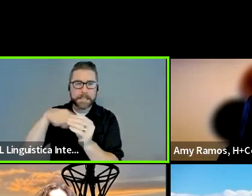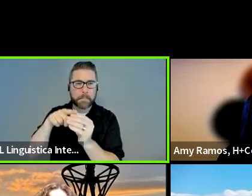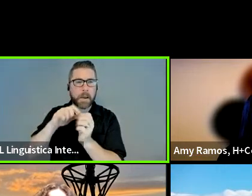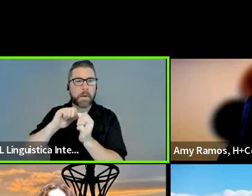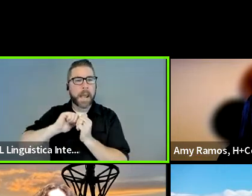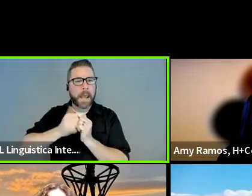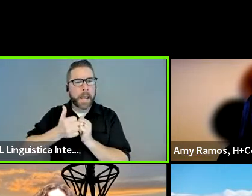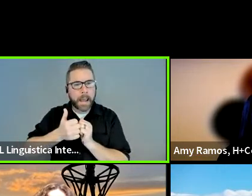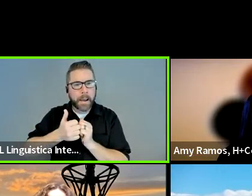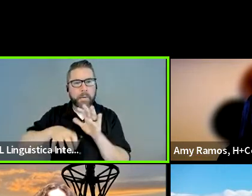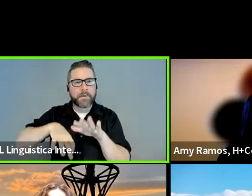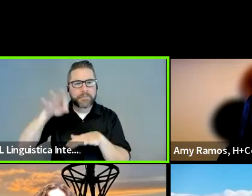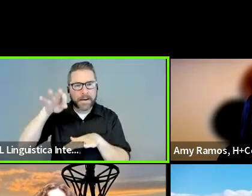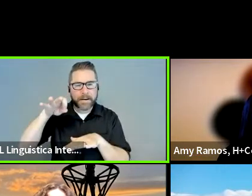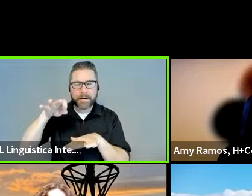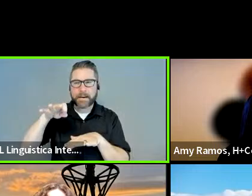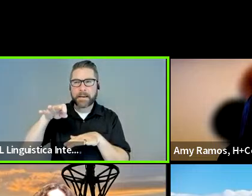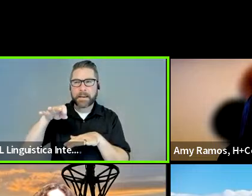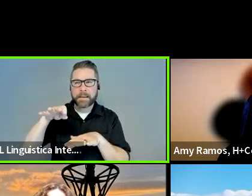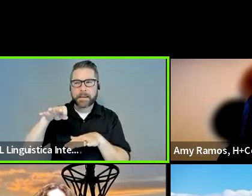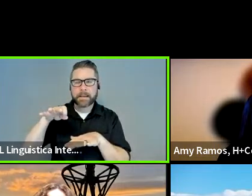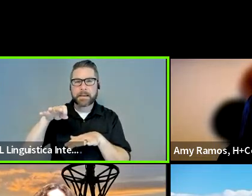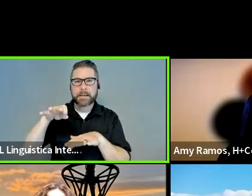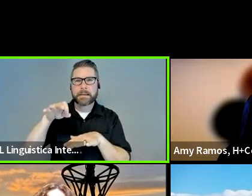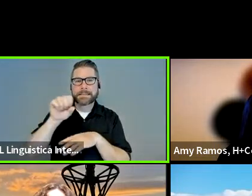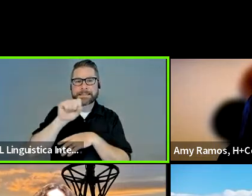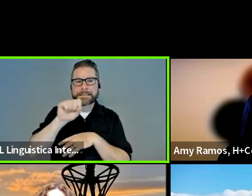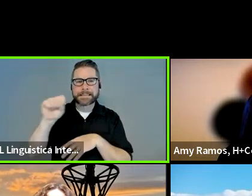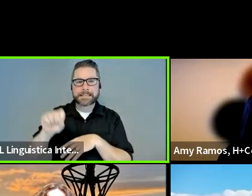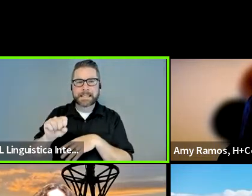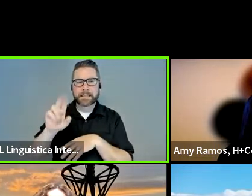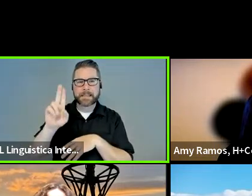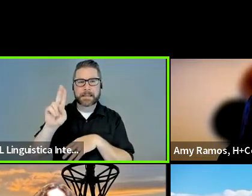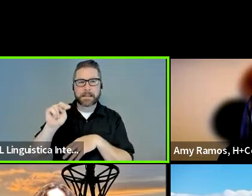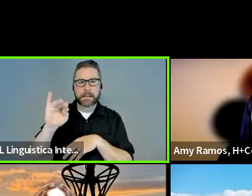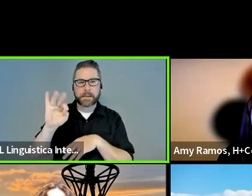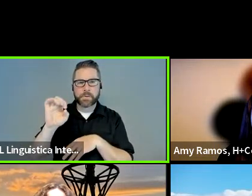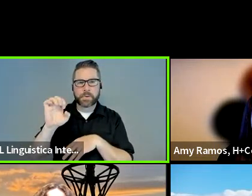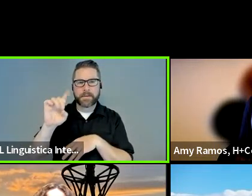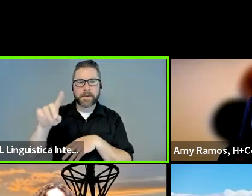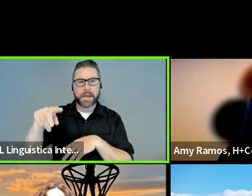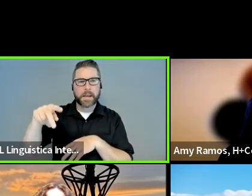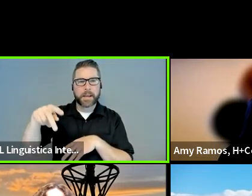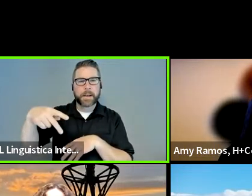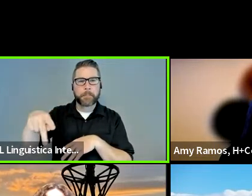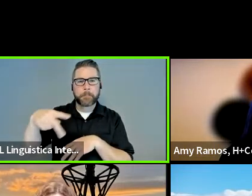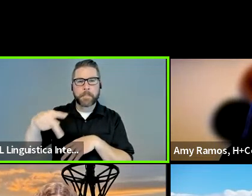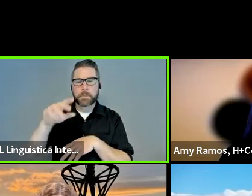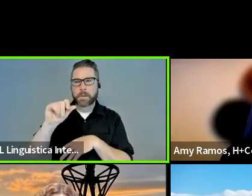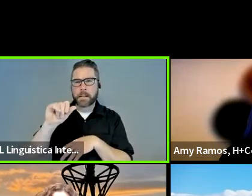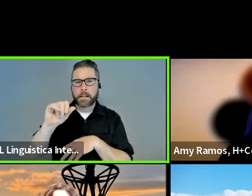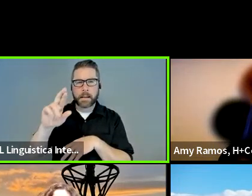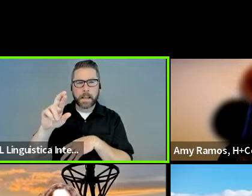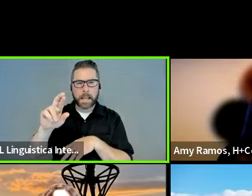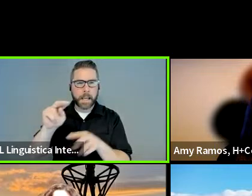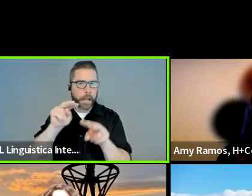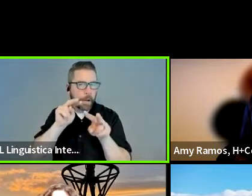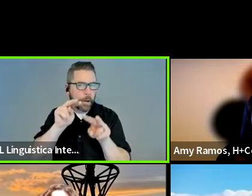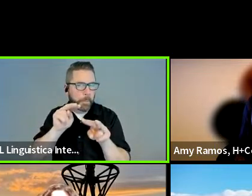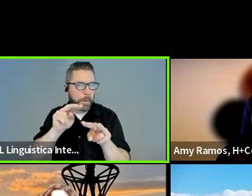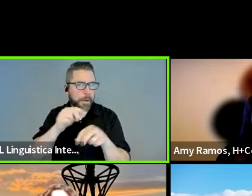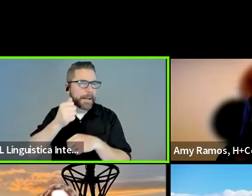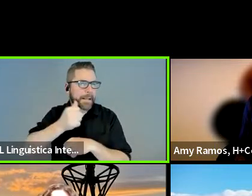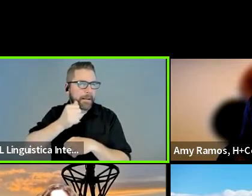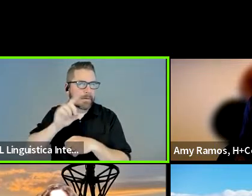find the Stockton Unified Purple Air Monitoring daily data. Thank you.